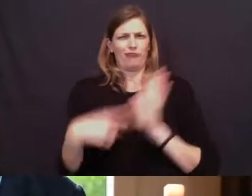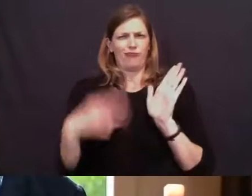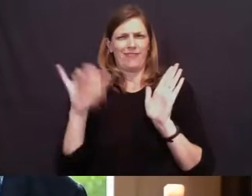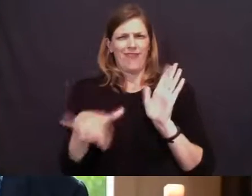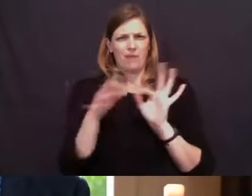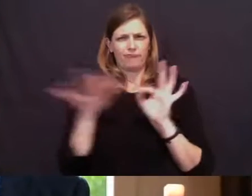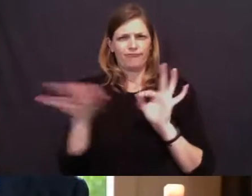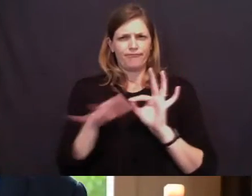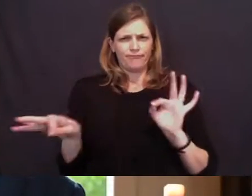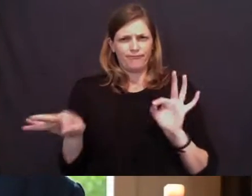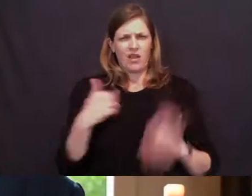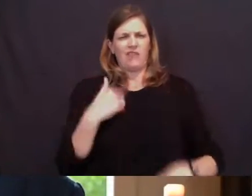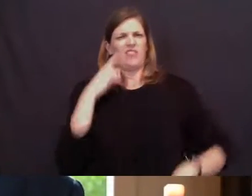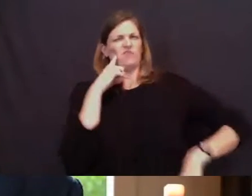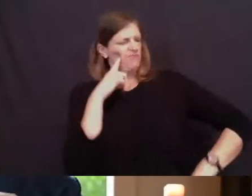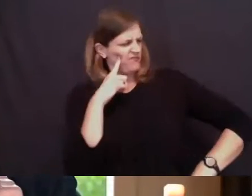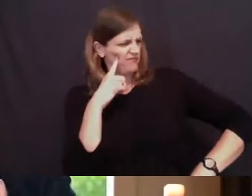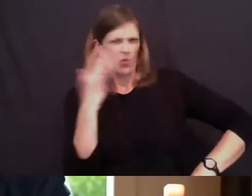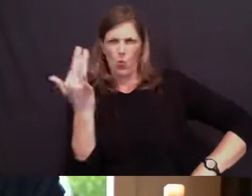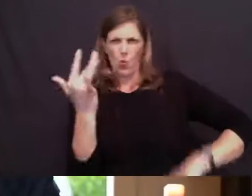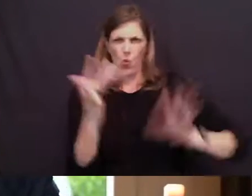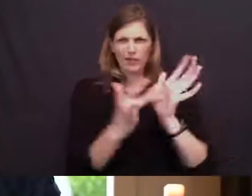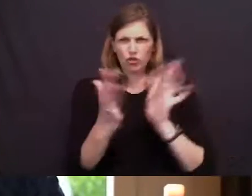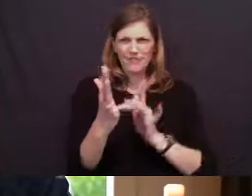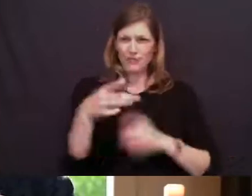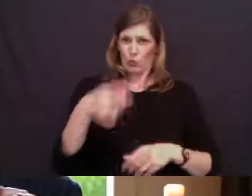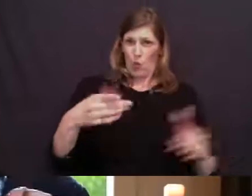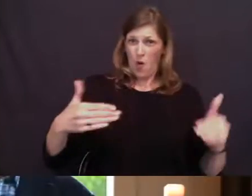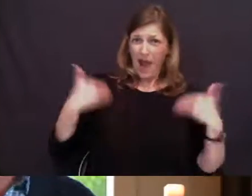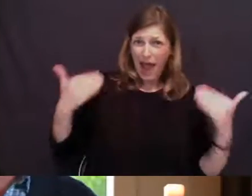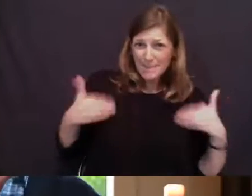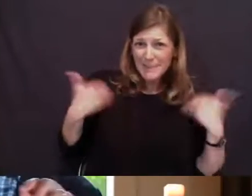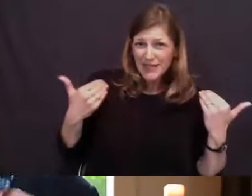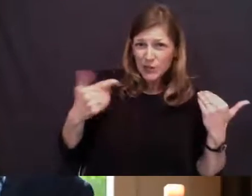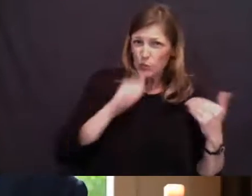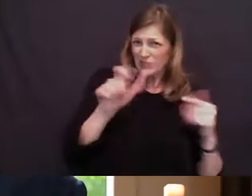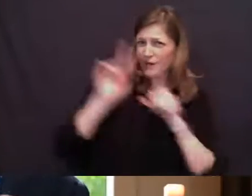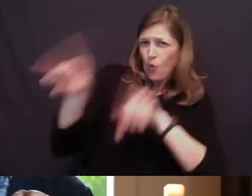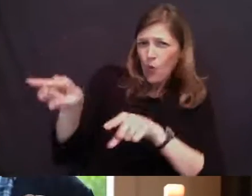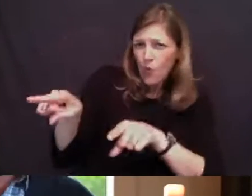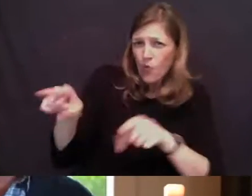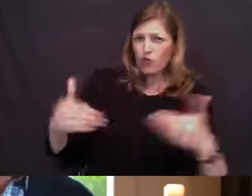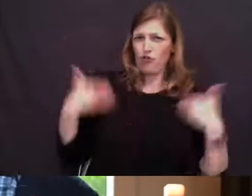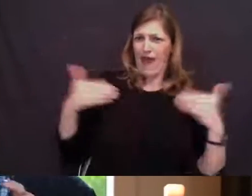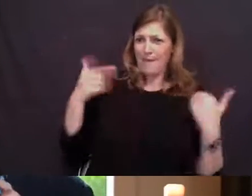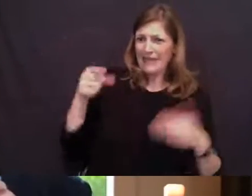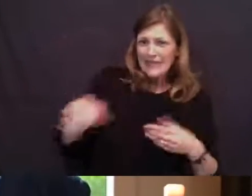Every time I read that, I go, wait, Jesus, so you're glad that you didn't go, and you're glad that he